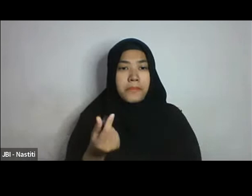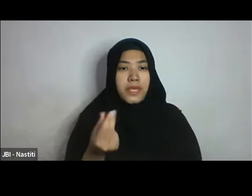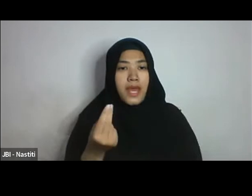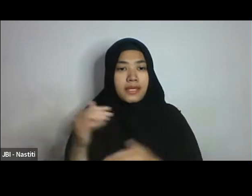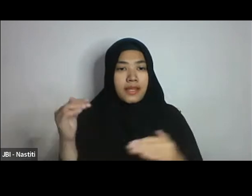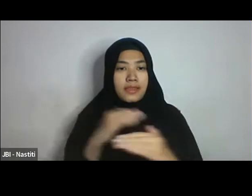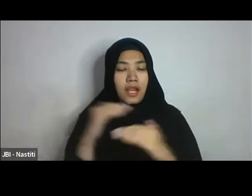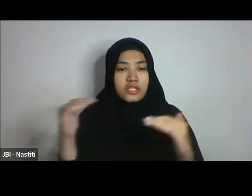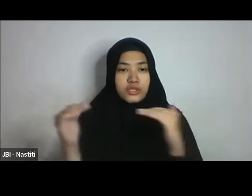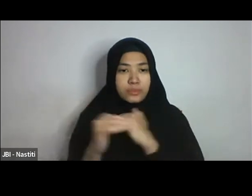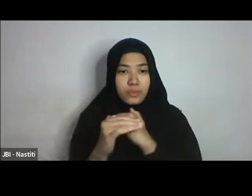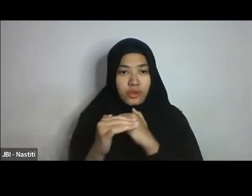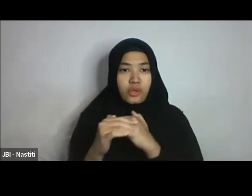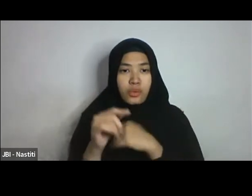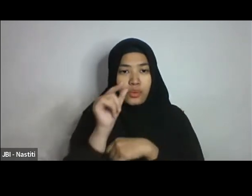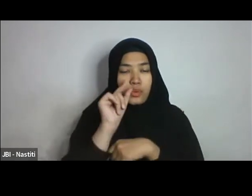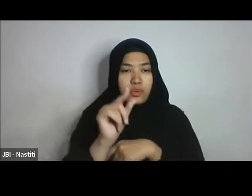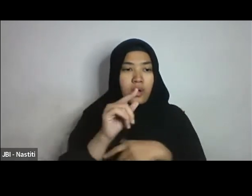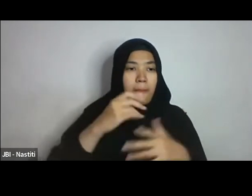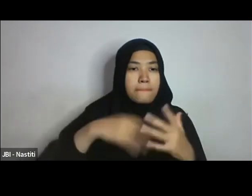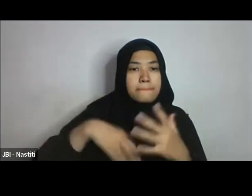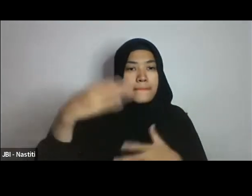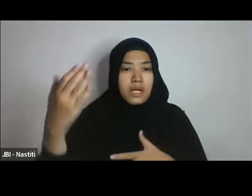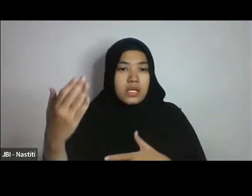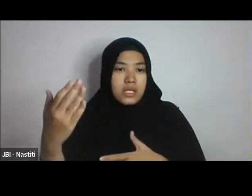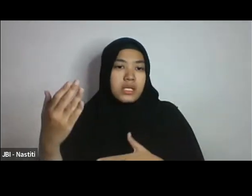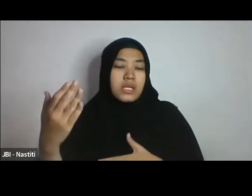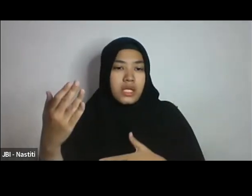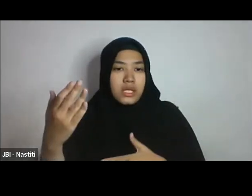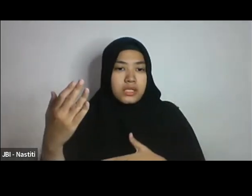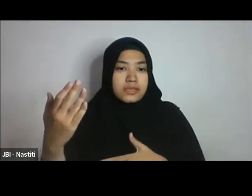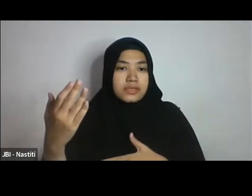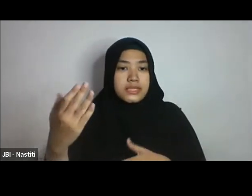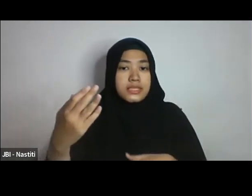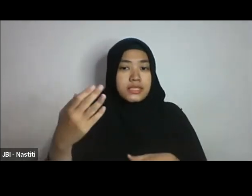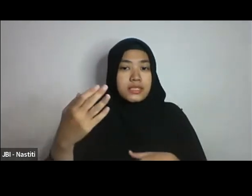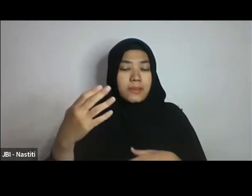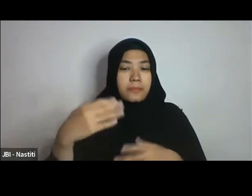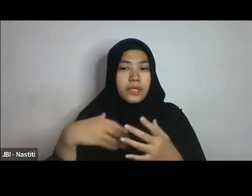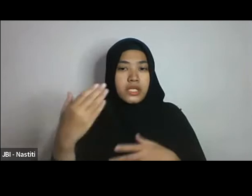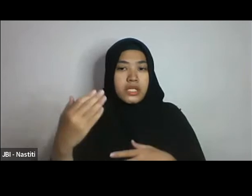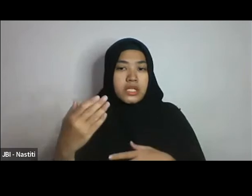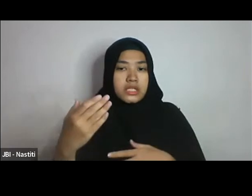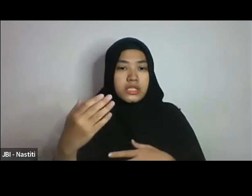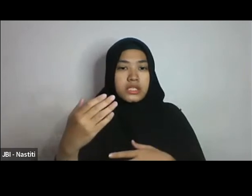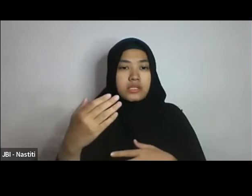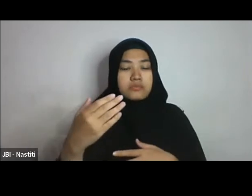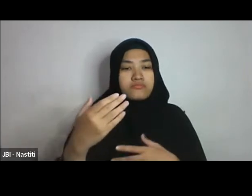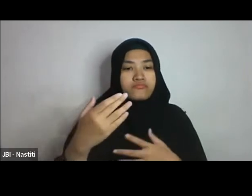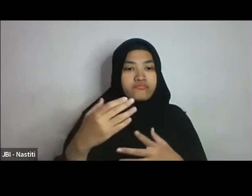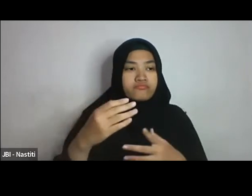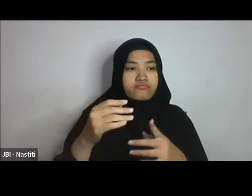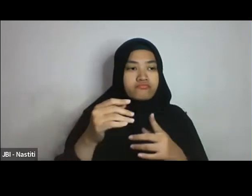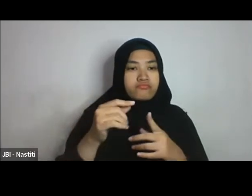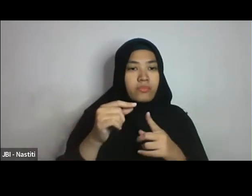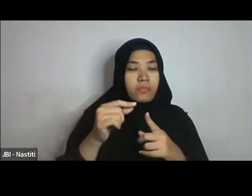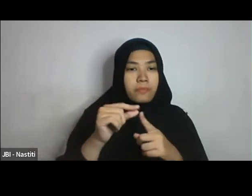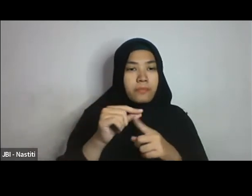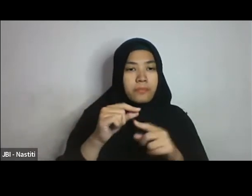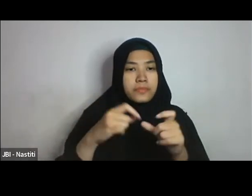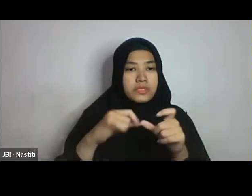transportation costs, etc. This is, for many families, quite a considerable expense. So